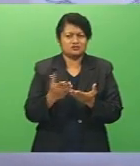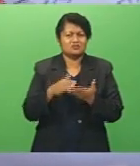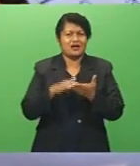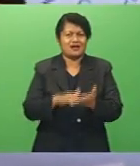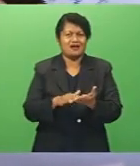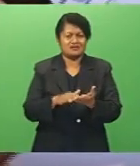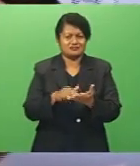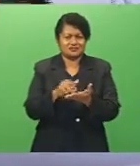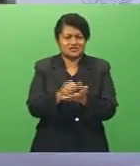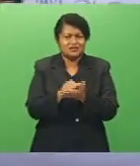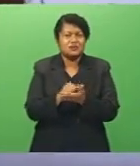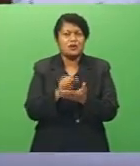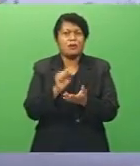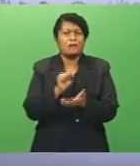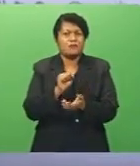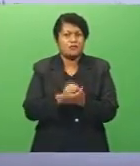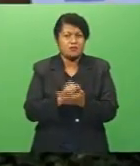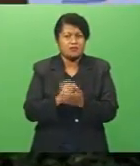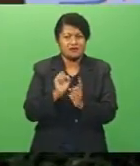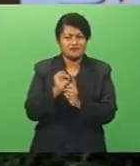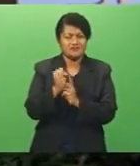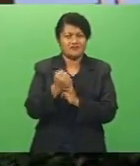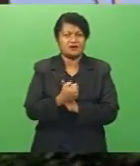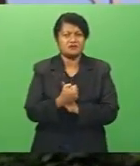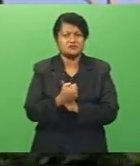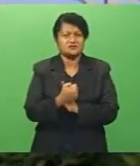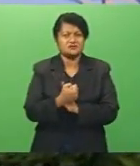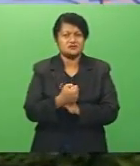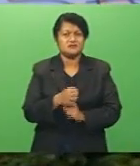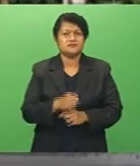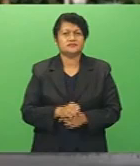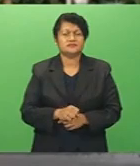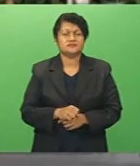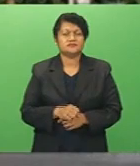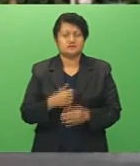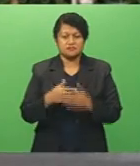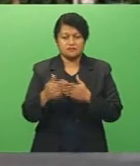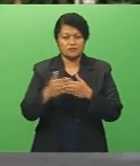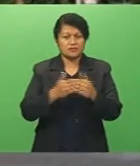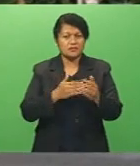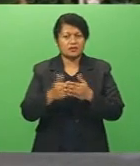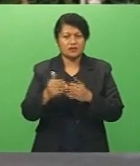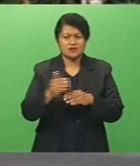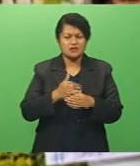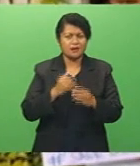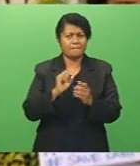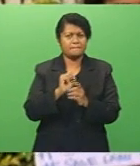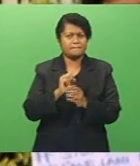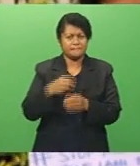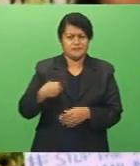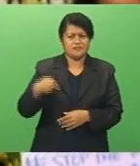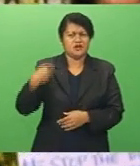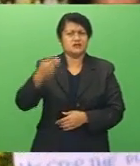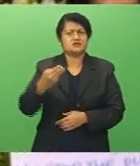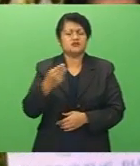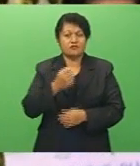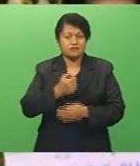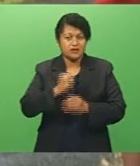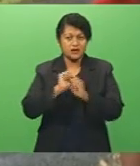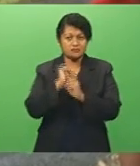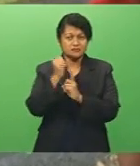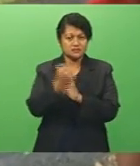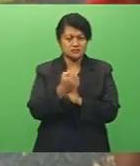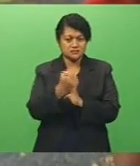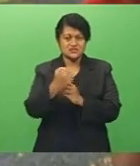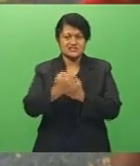not using right measures to protect the atmosphere. Despite the assurances from the Ministry of Environment that safety measures have been put in place, the residents